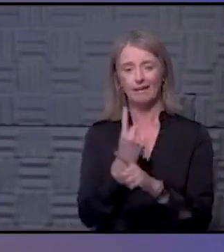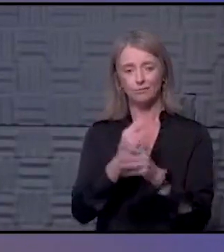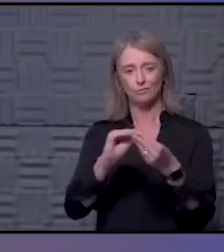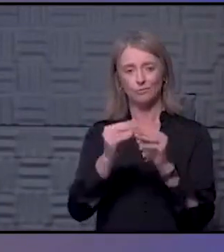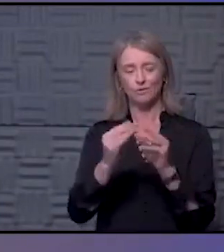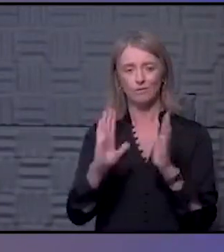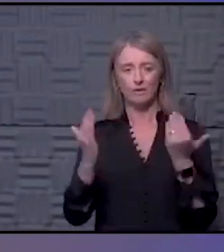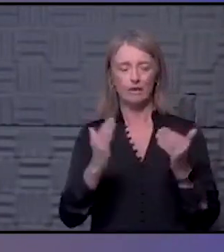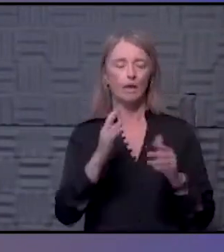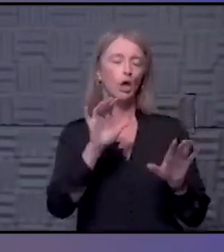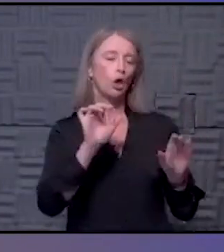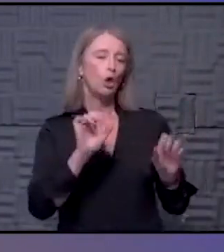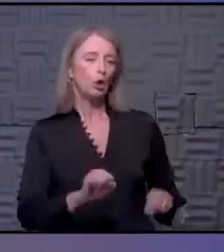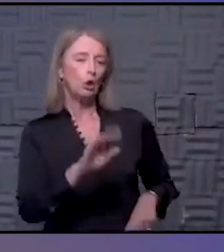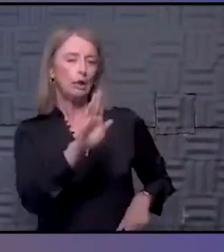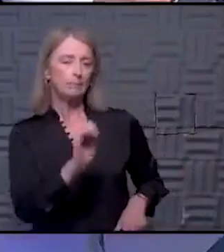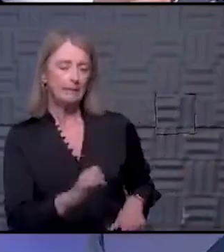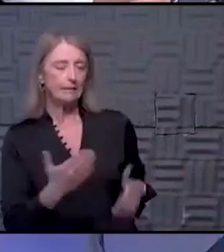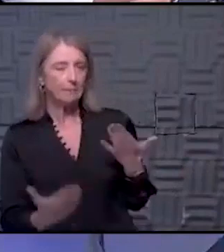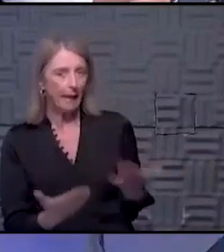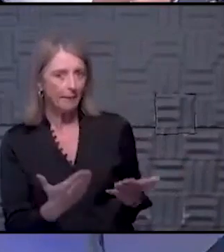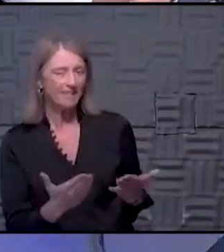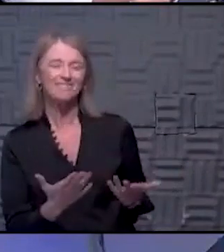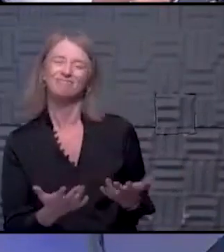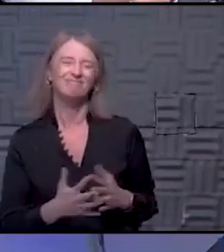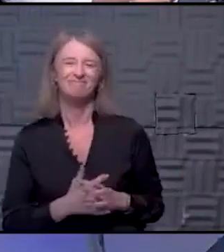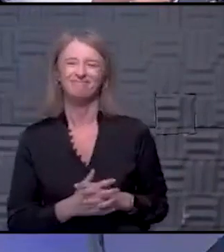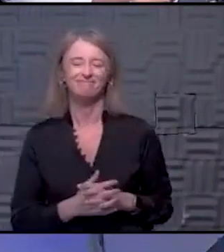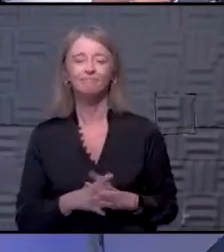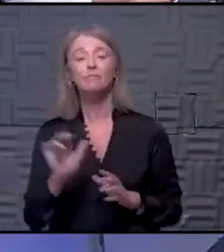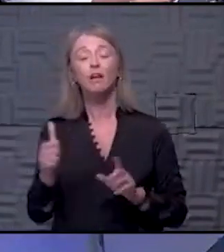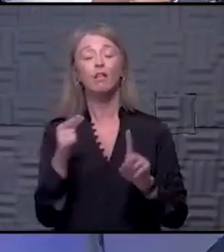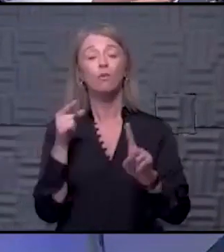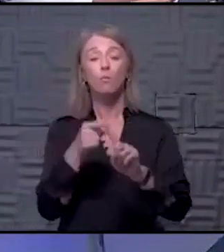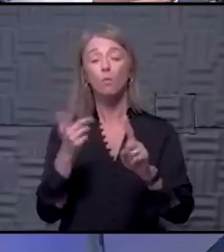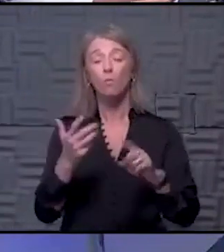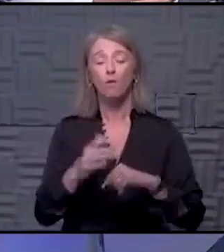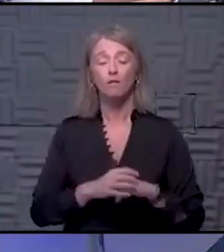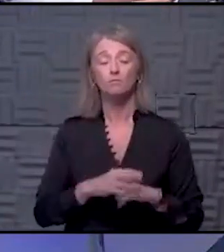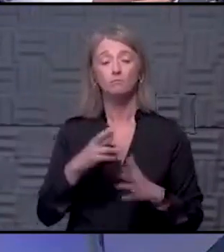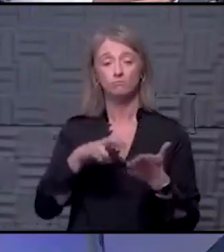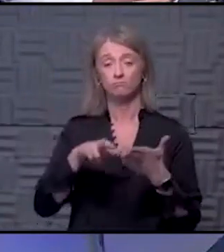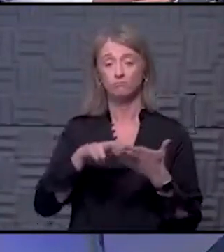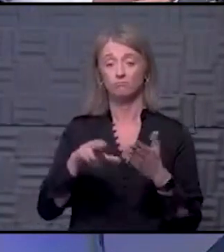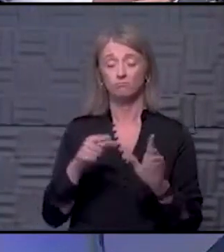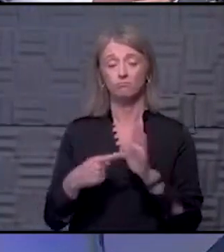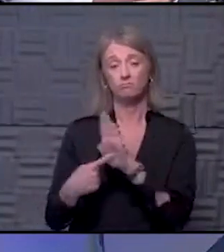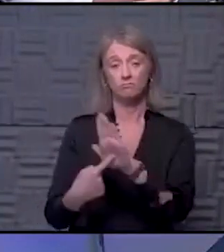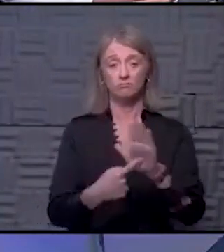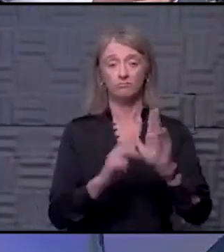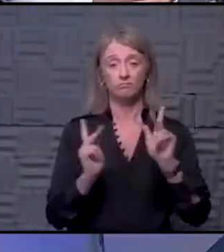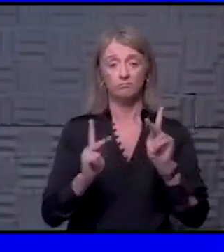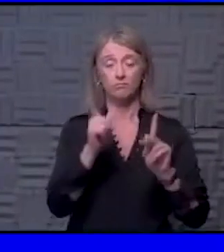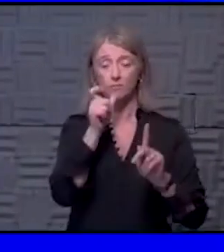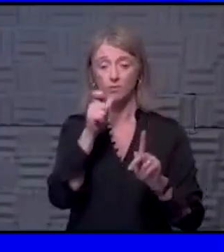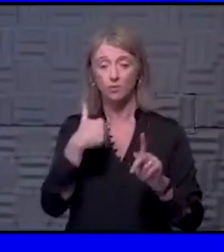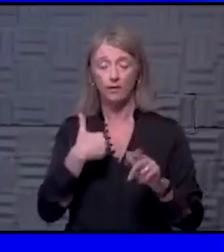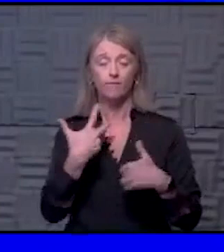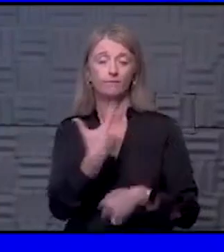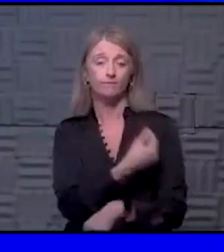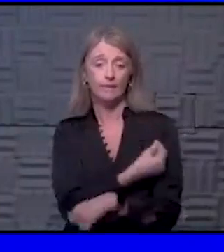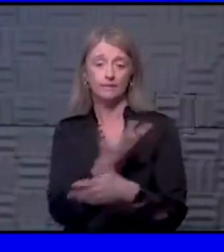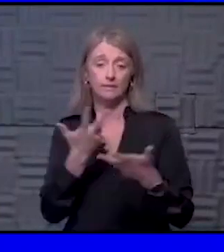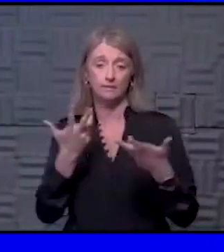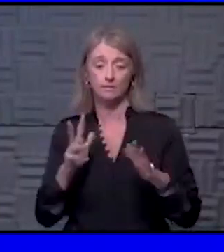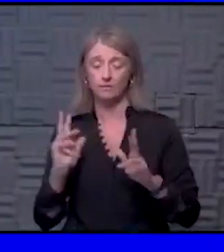number versus a could be. Yeah, and I think another important point is research has also shown that people who are